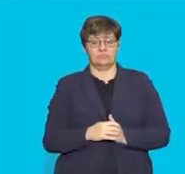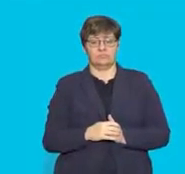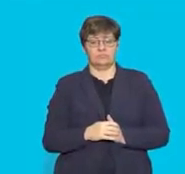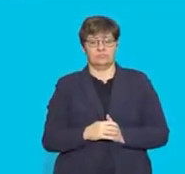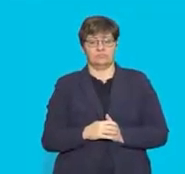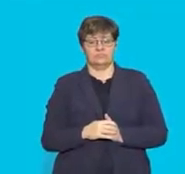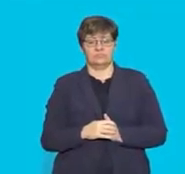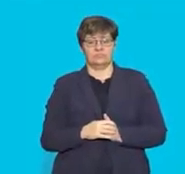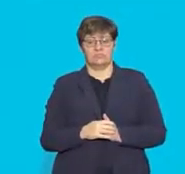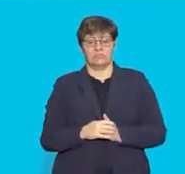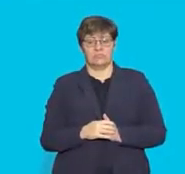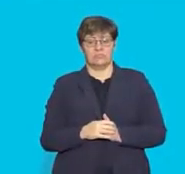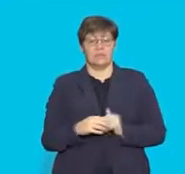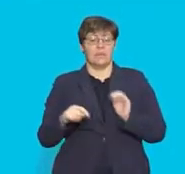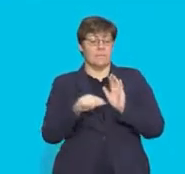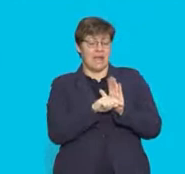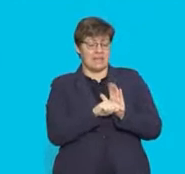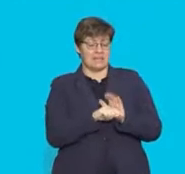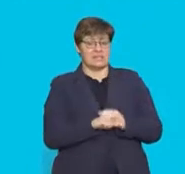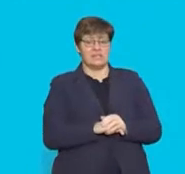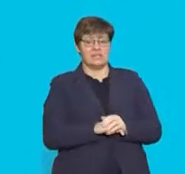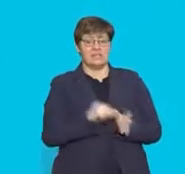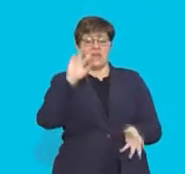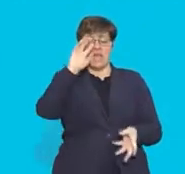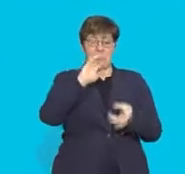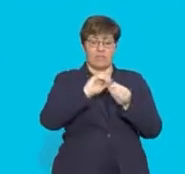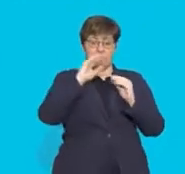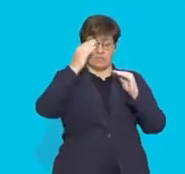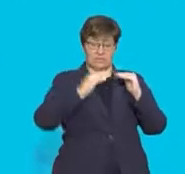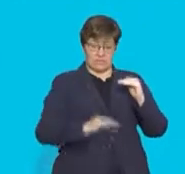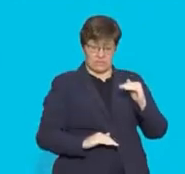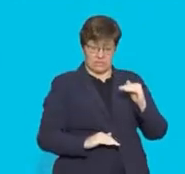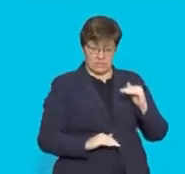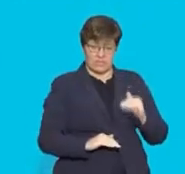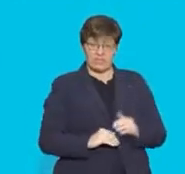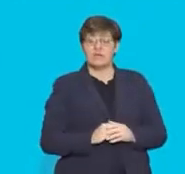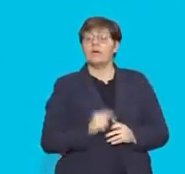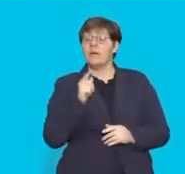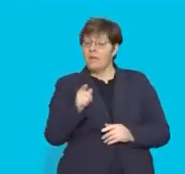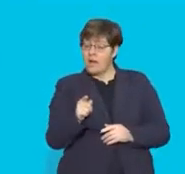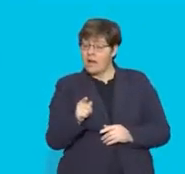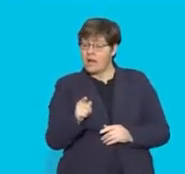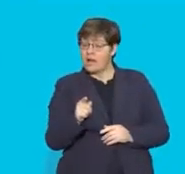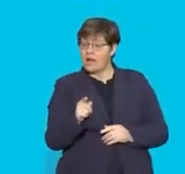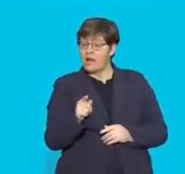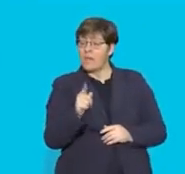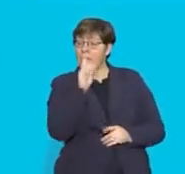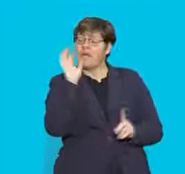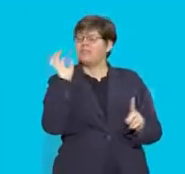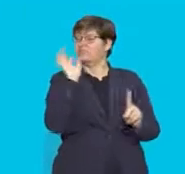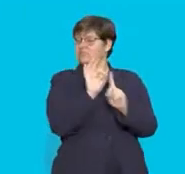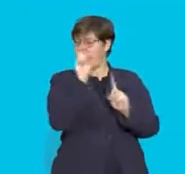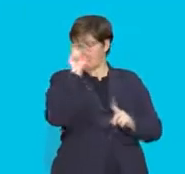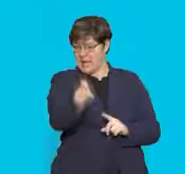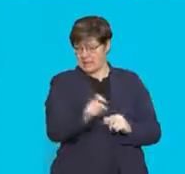There's my 200,000 minus the accumulated depreciation. Now be absolutely spot on with